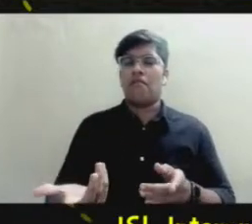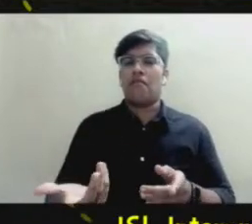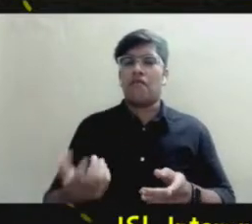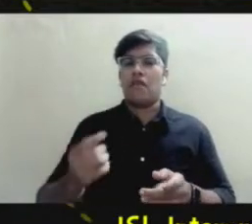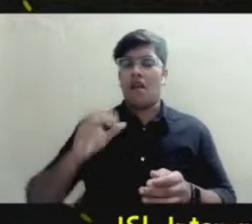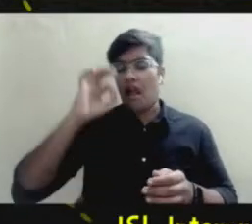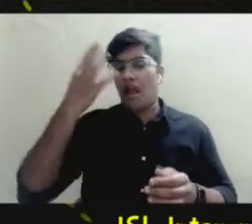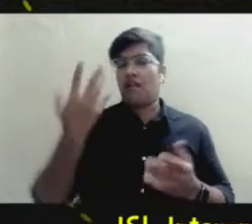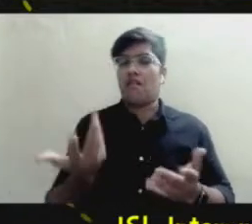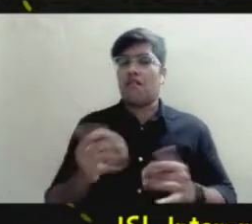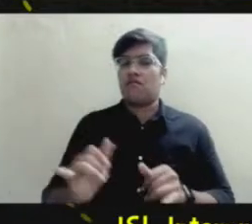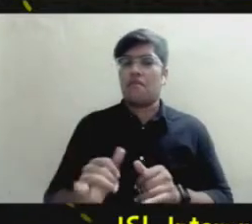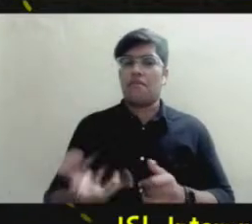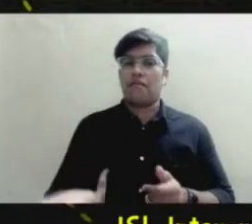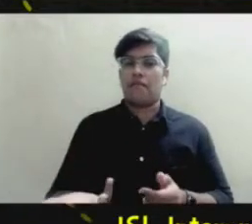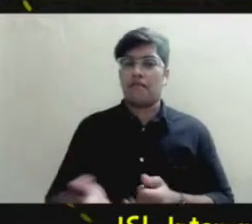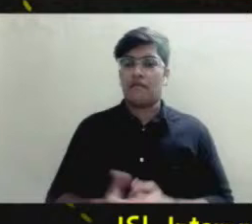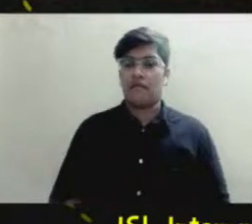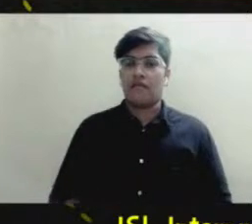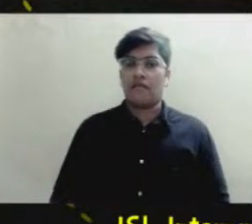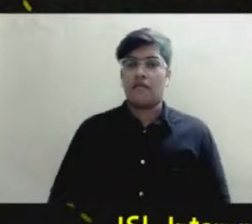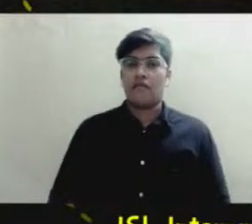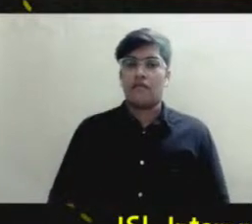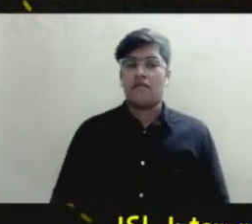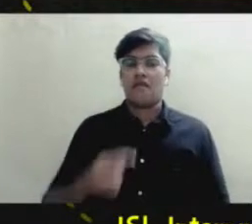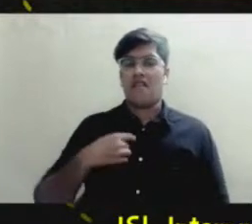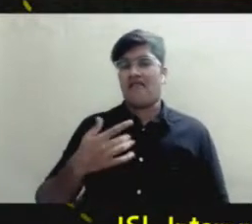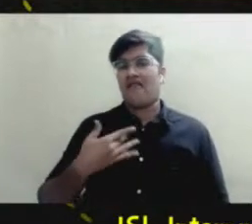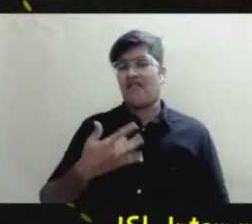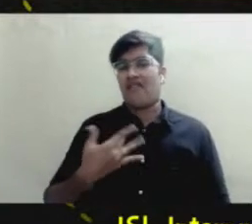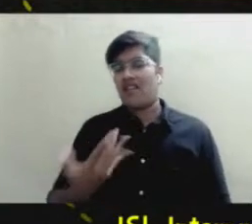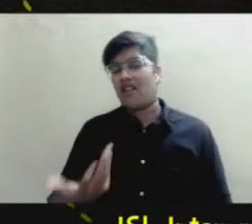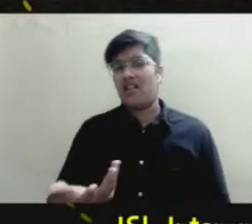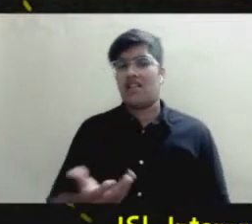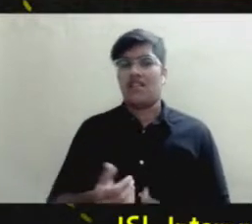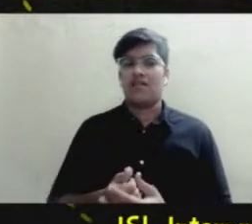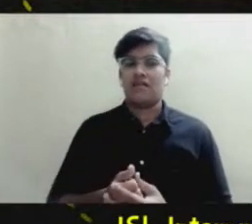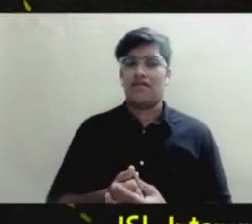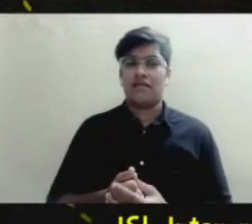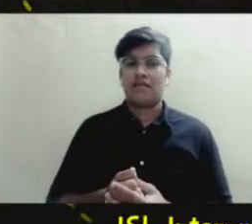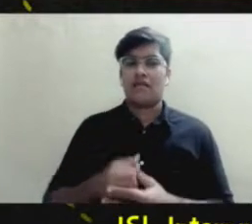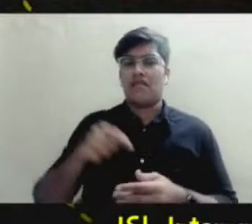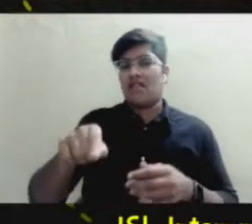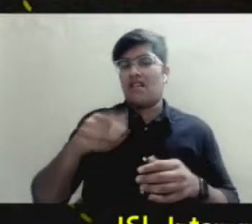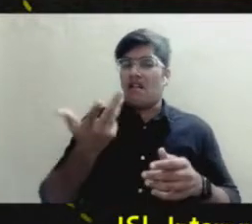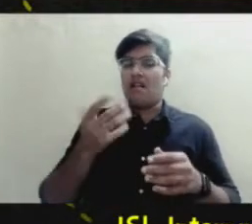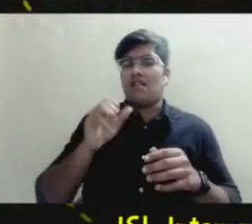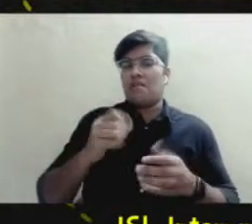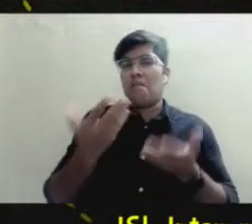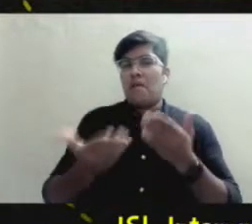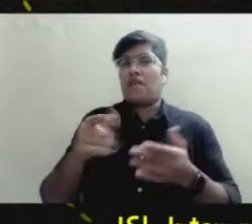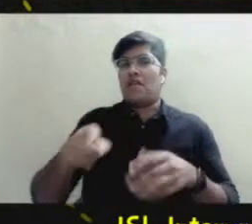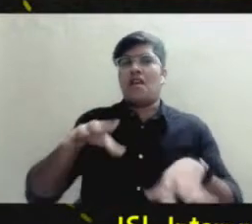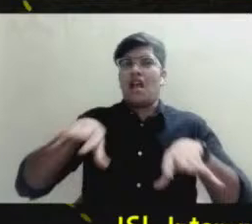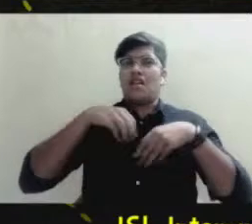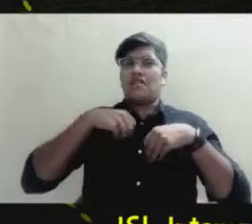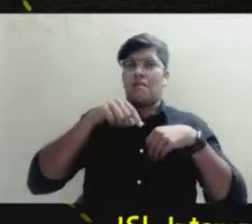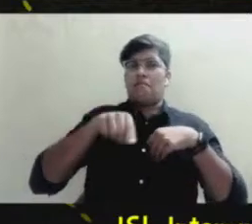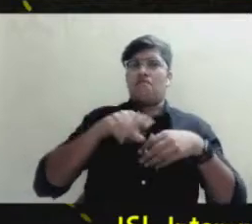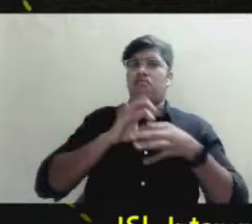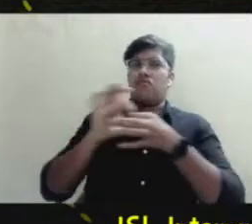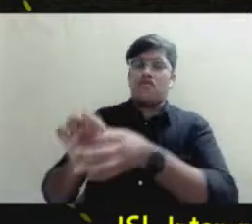also. And I feel, yes, this may not be an acceptable rendition,